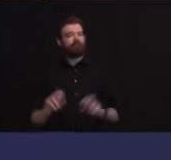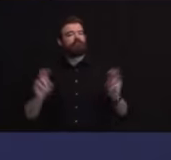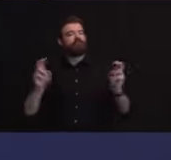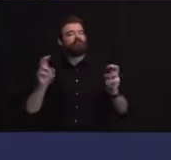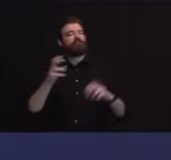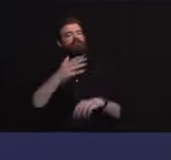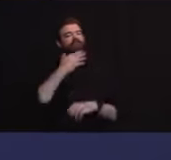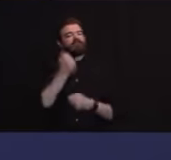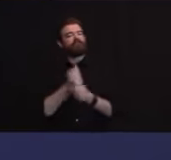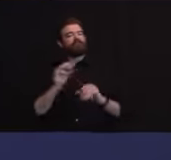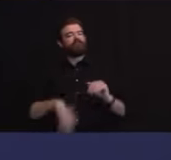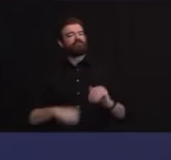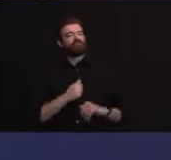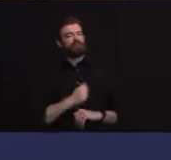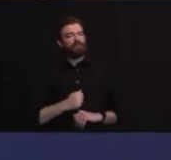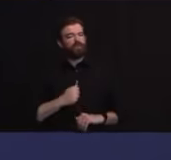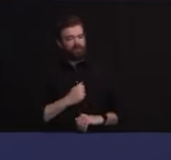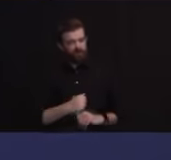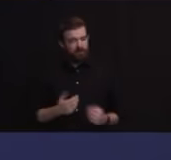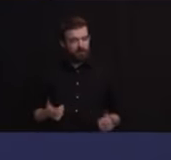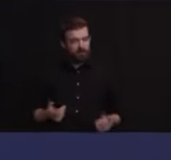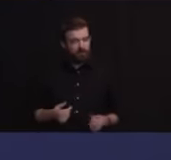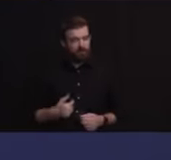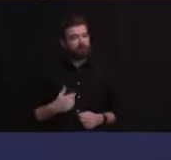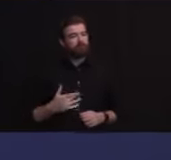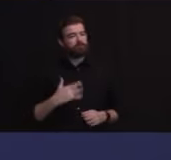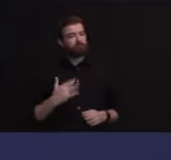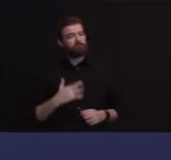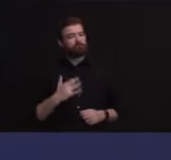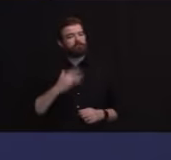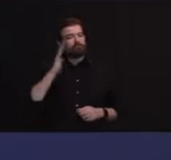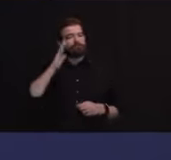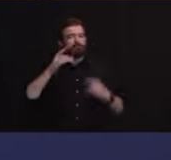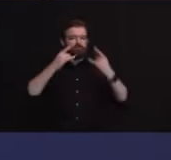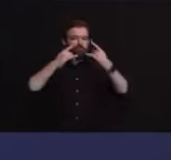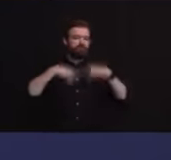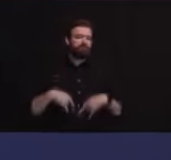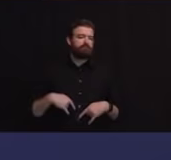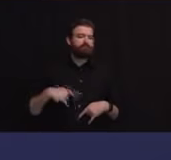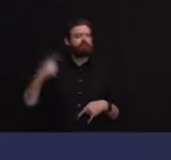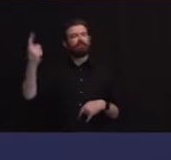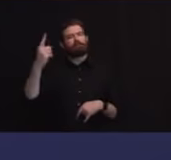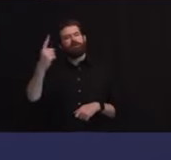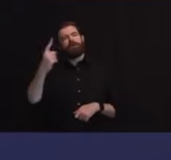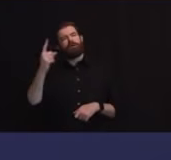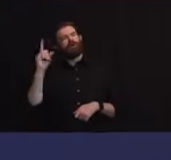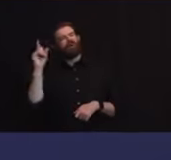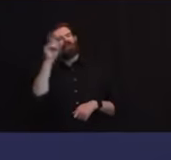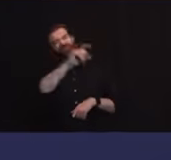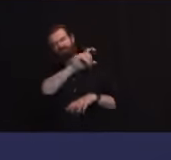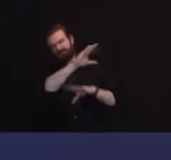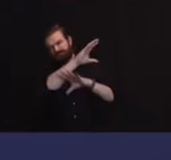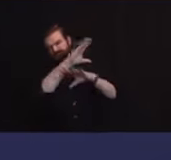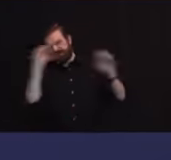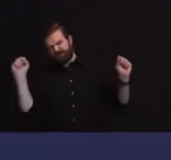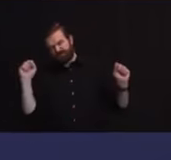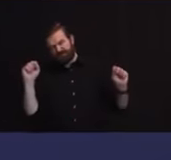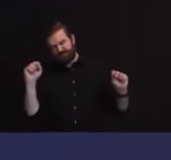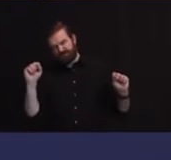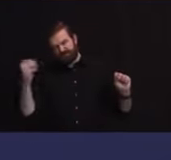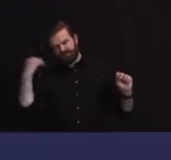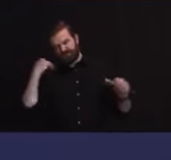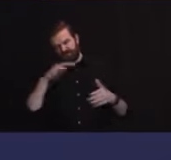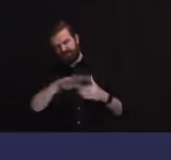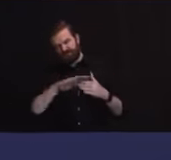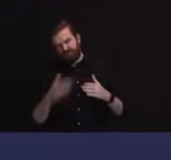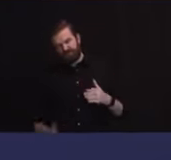But I do think about it. My guess is that's going to change. I think someone responded that President Biden, I think over the weekend I read, he did not